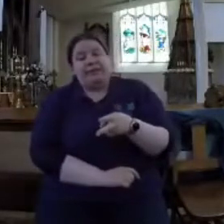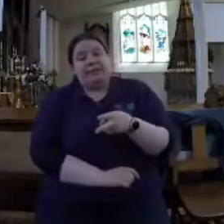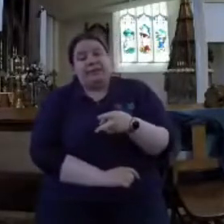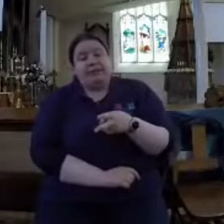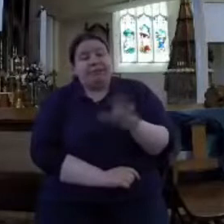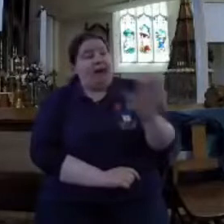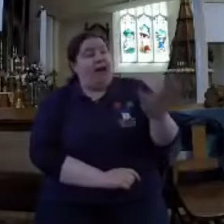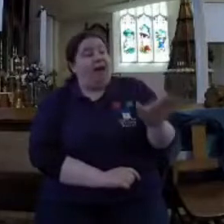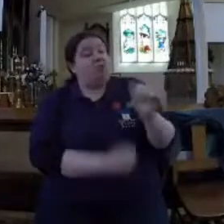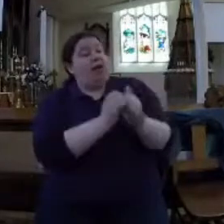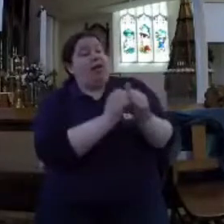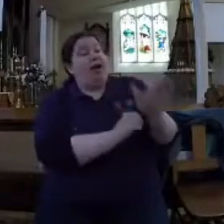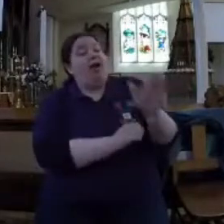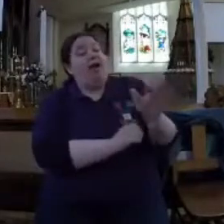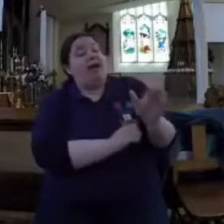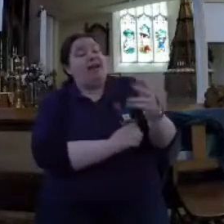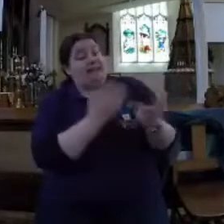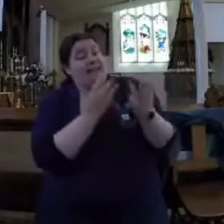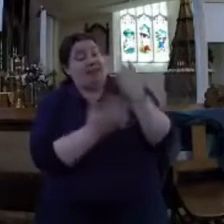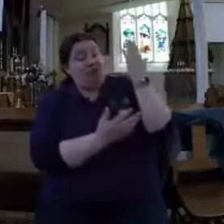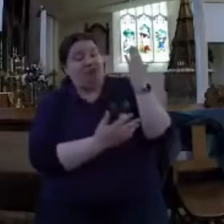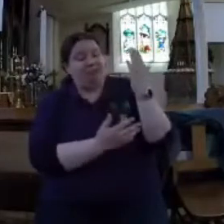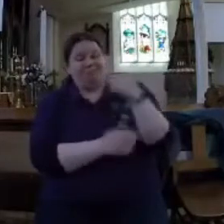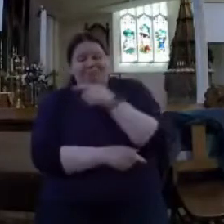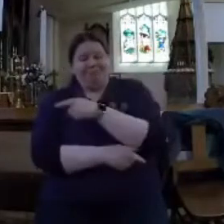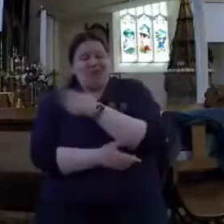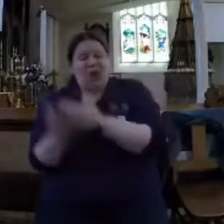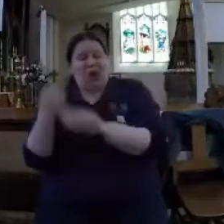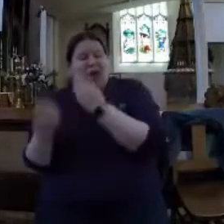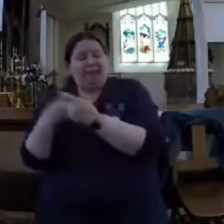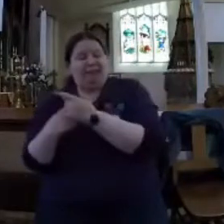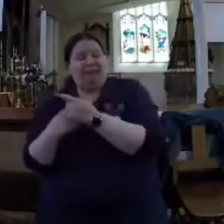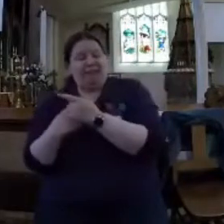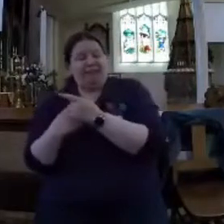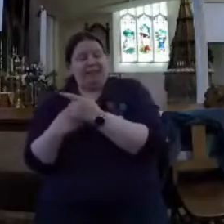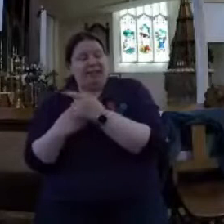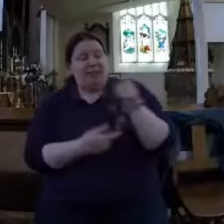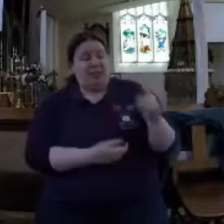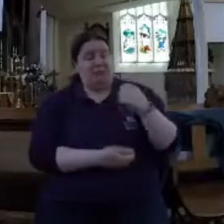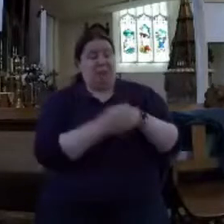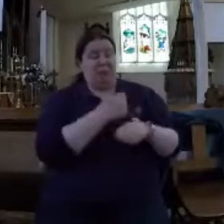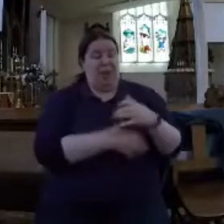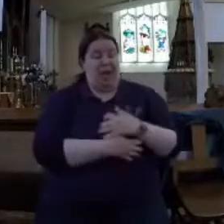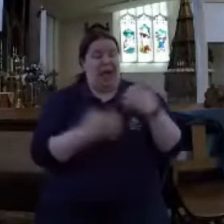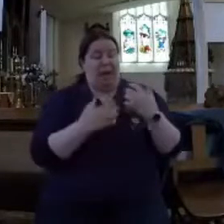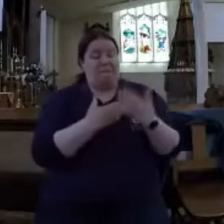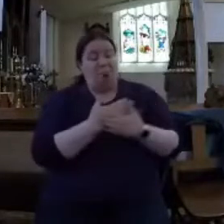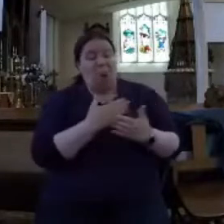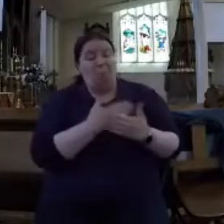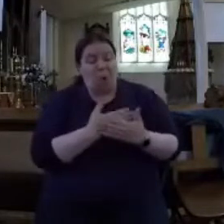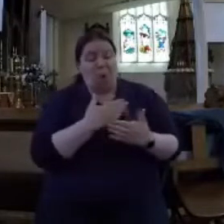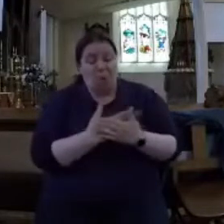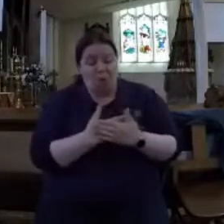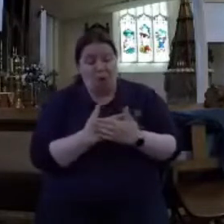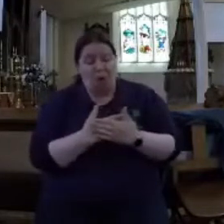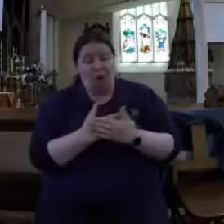he tells the brothers his dream again. He doesn't really learn. He's just getting more and more hated. And once again, the content